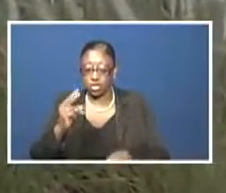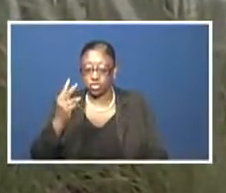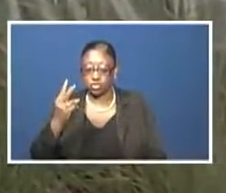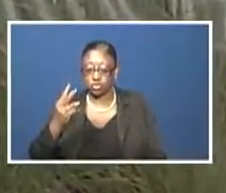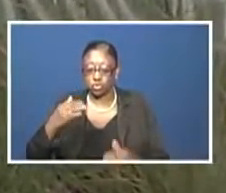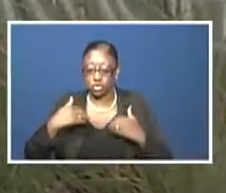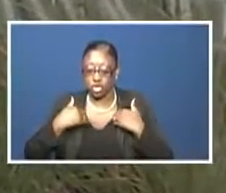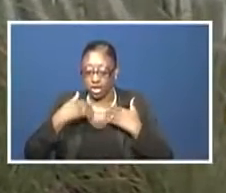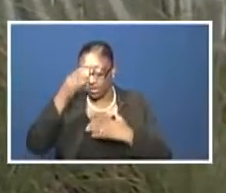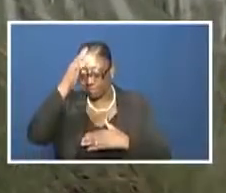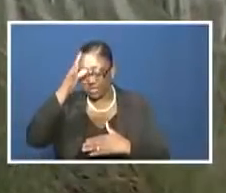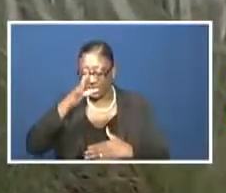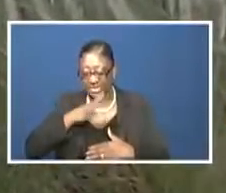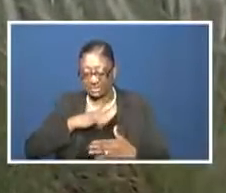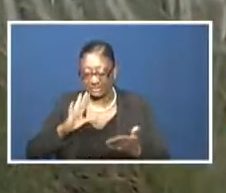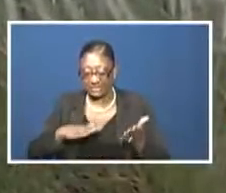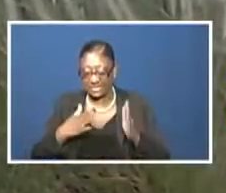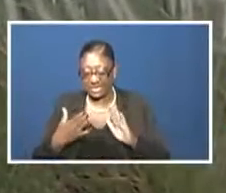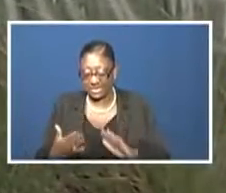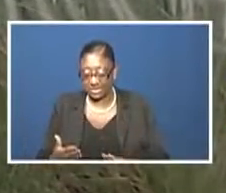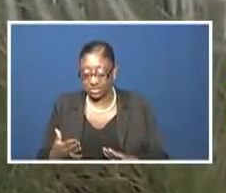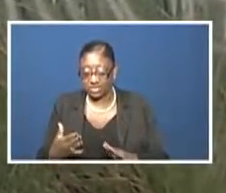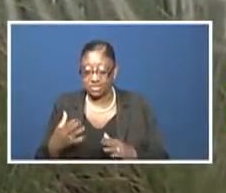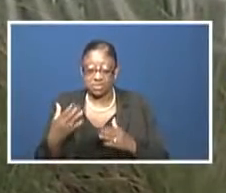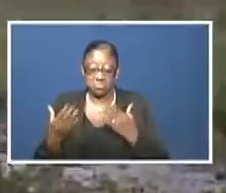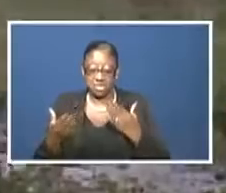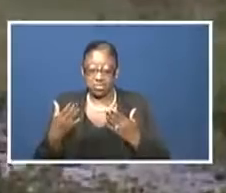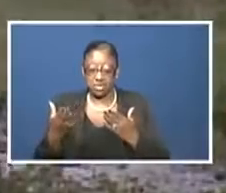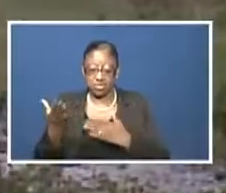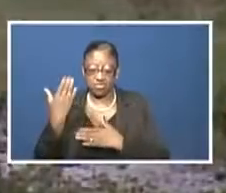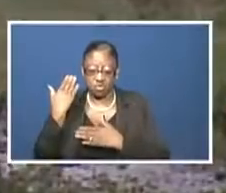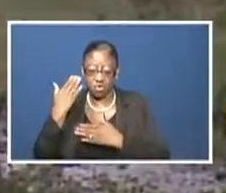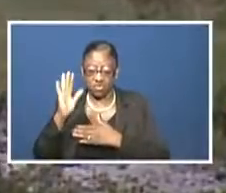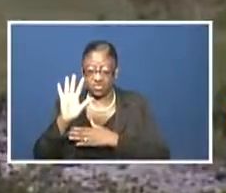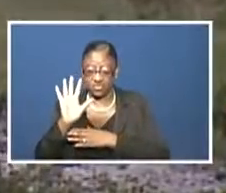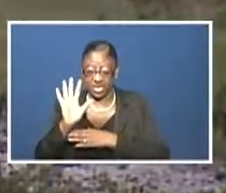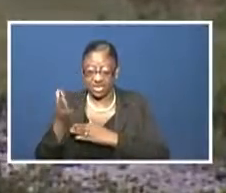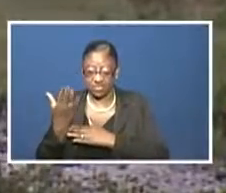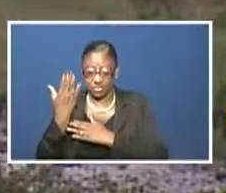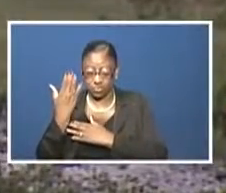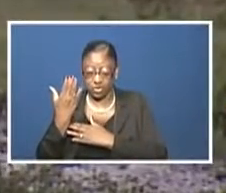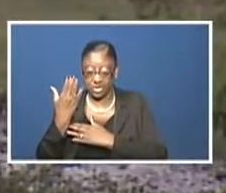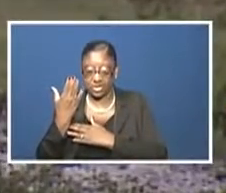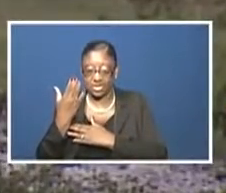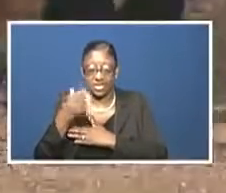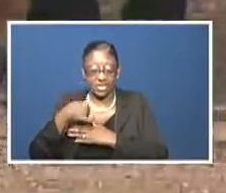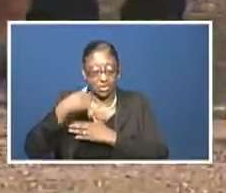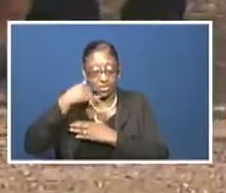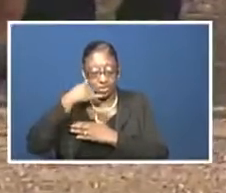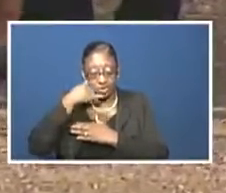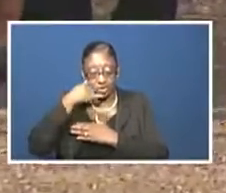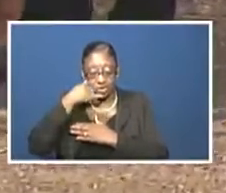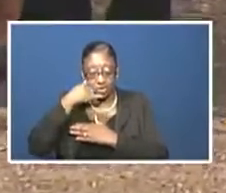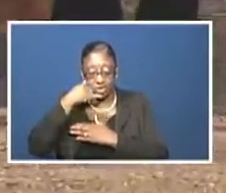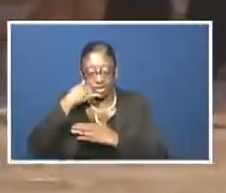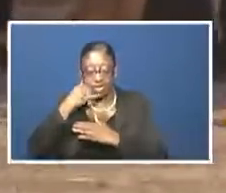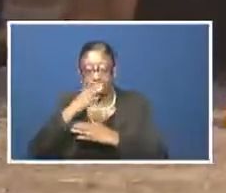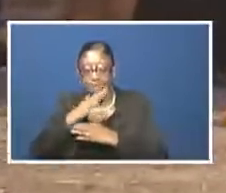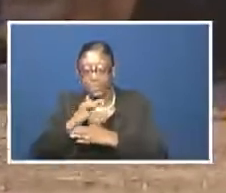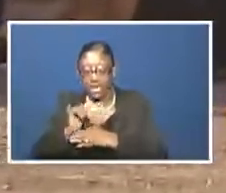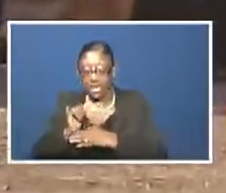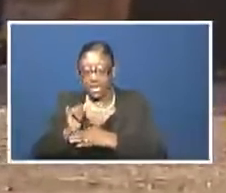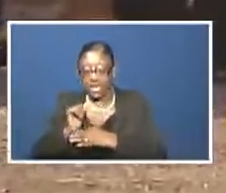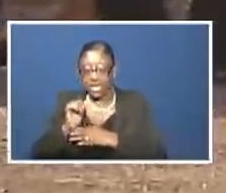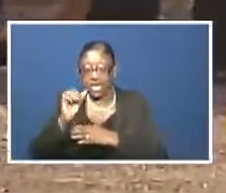men on Gladstone Road. Police said it was shortly before 5 a.m. when they were called to a scene in the vicinity of Aquinas College.